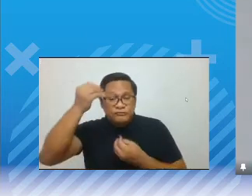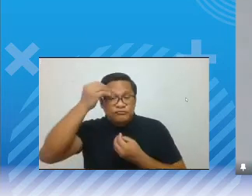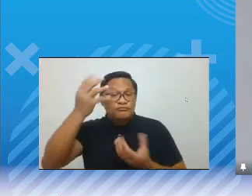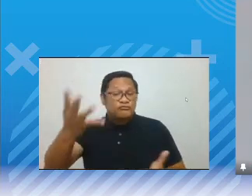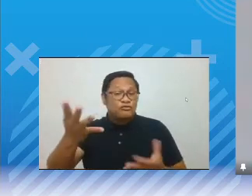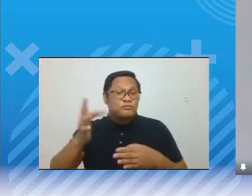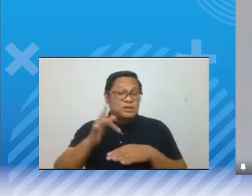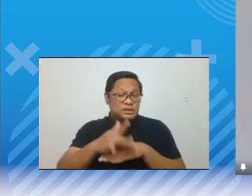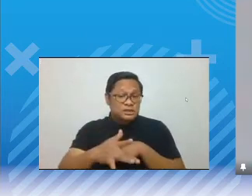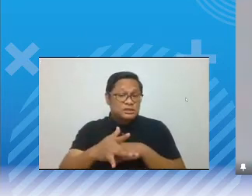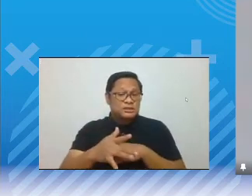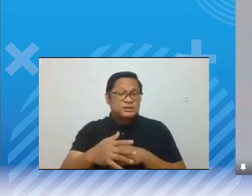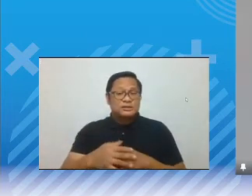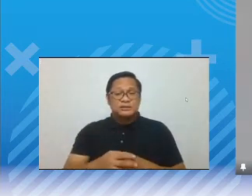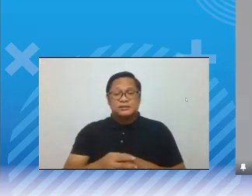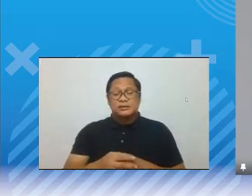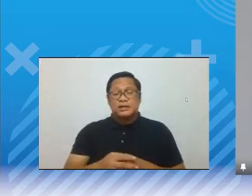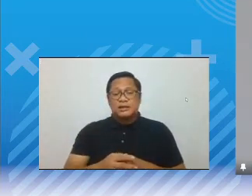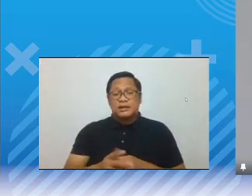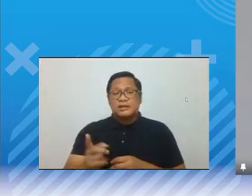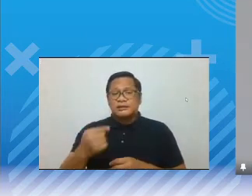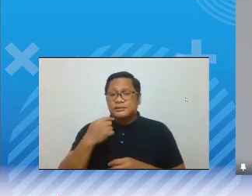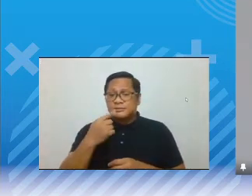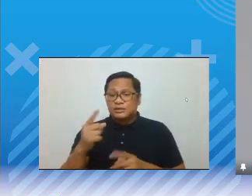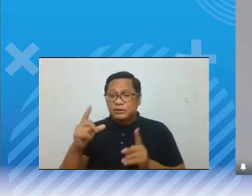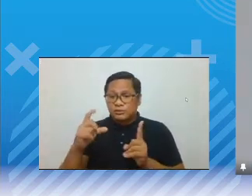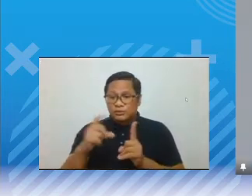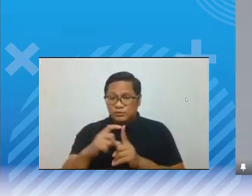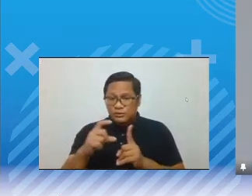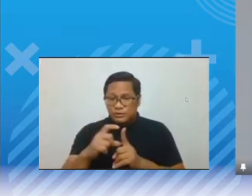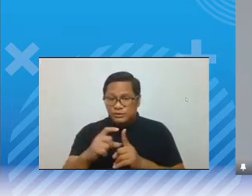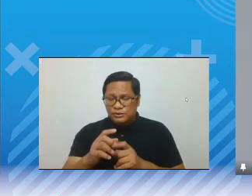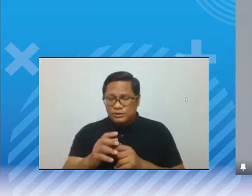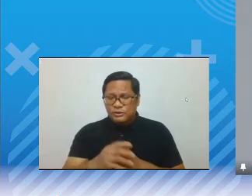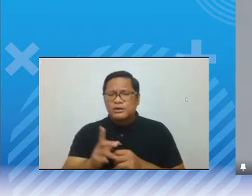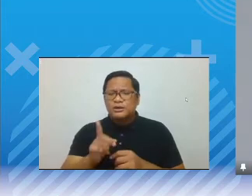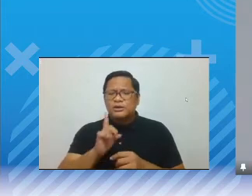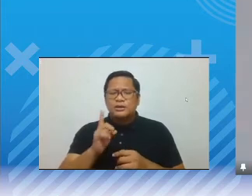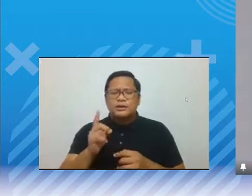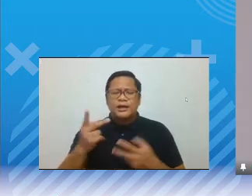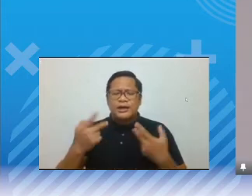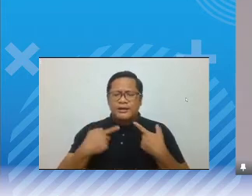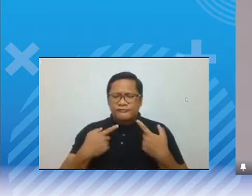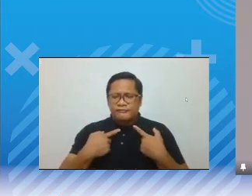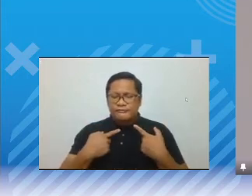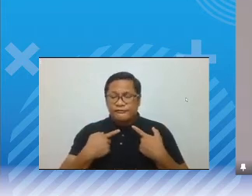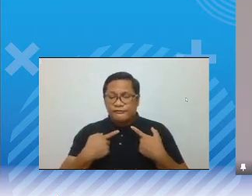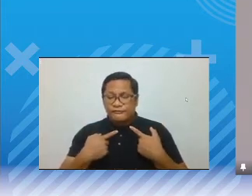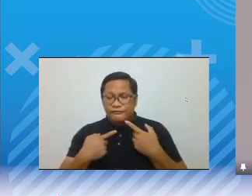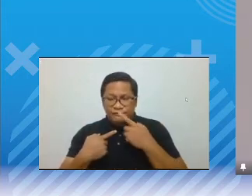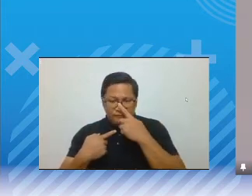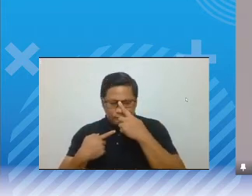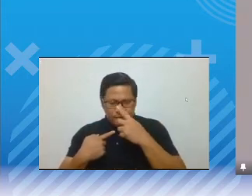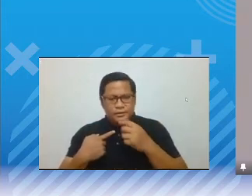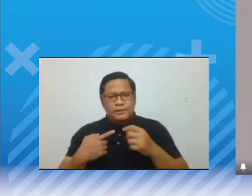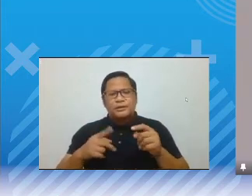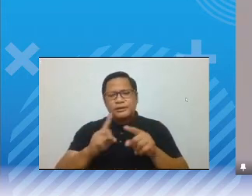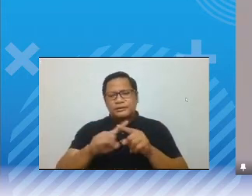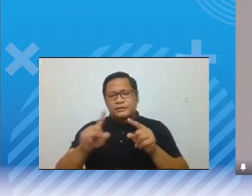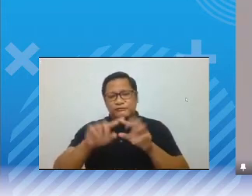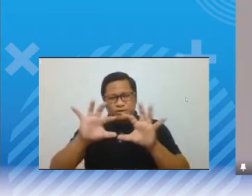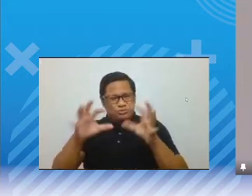she mentioned the word switch. So I think this pandemic has really switched us from yeah, a different world